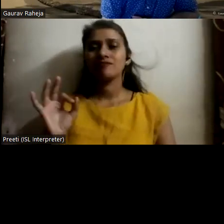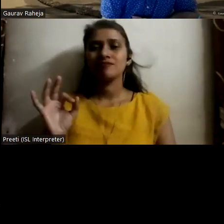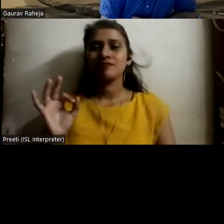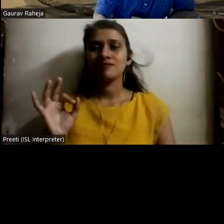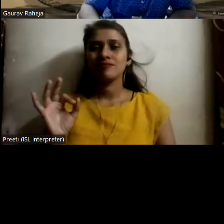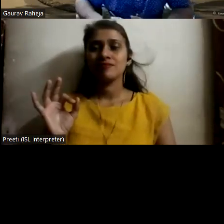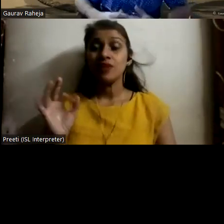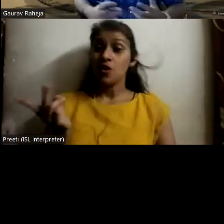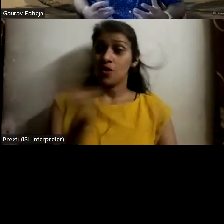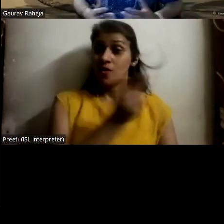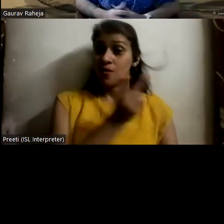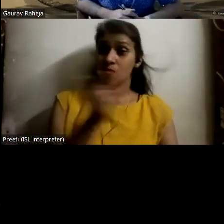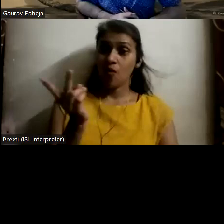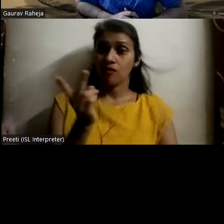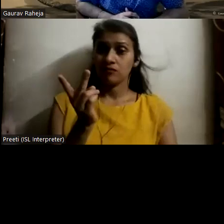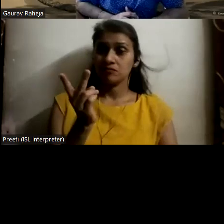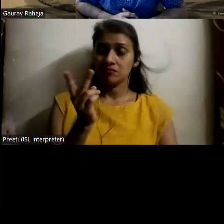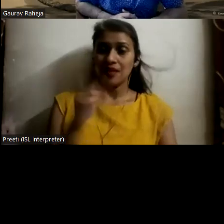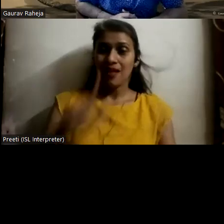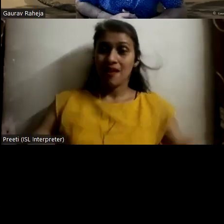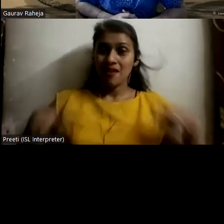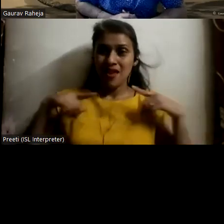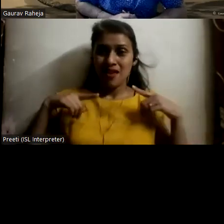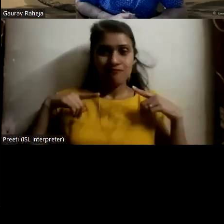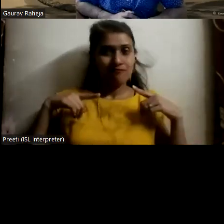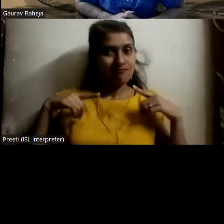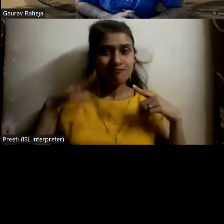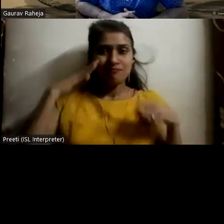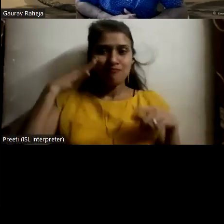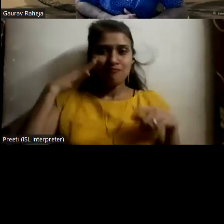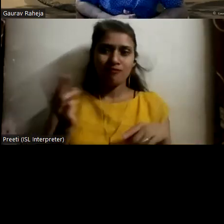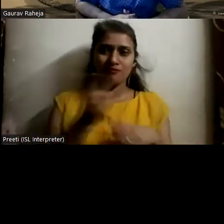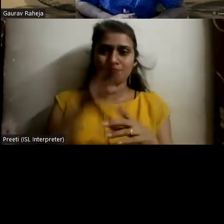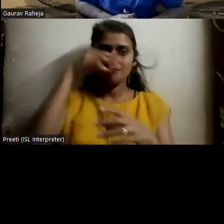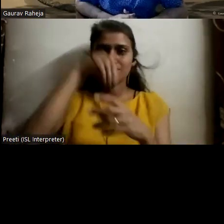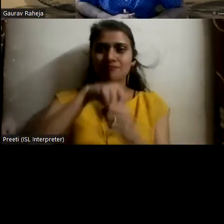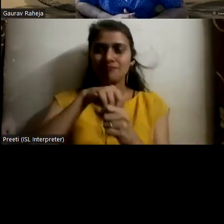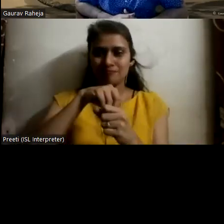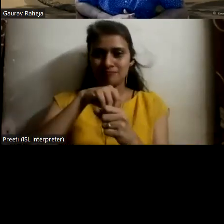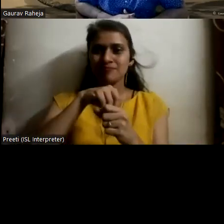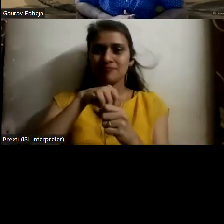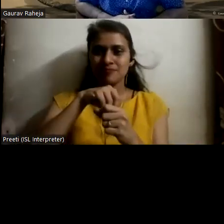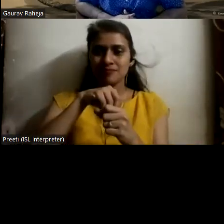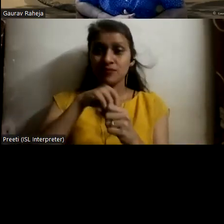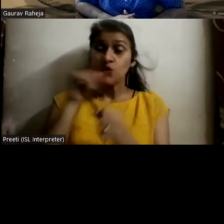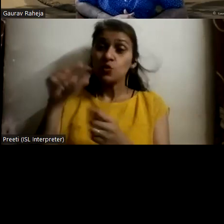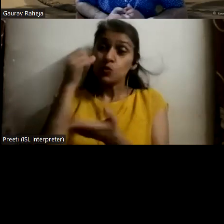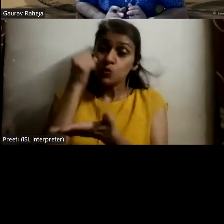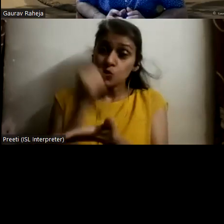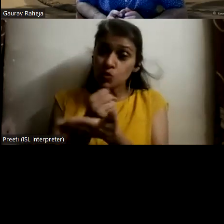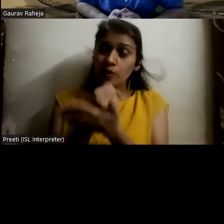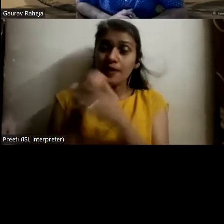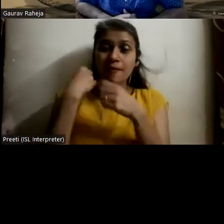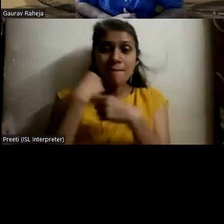both reflect an ideal of life. And therefore, we will always say, you should design